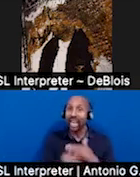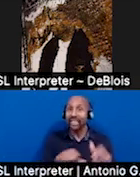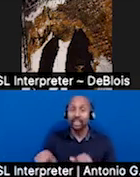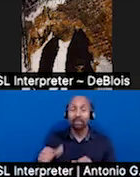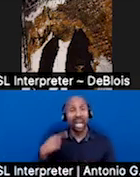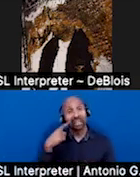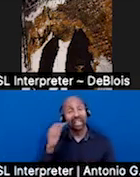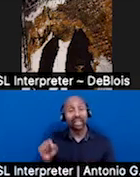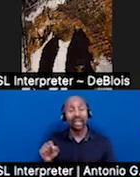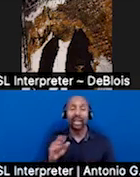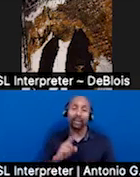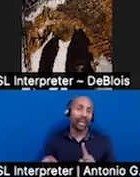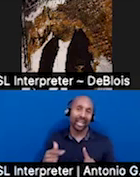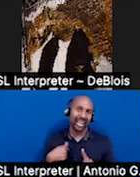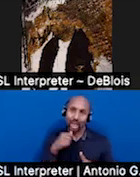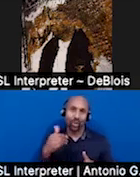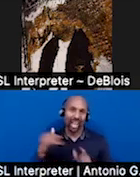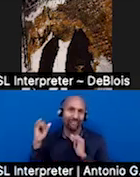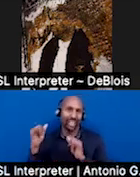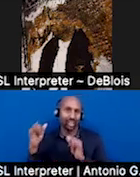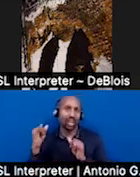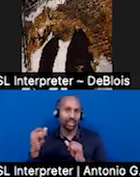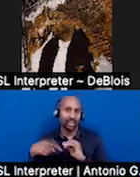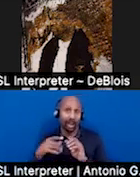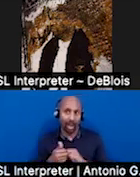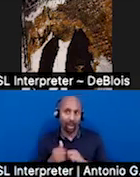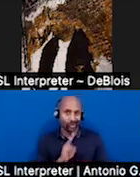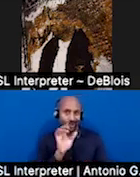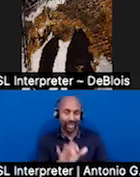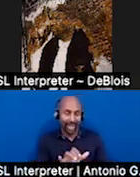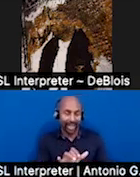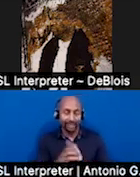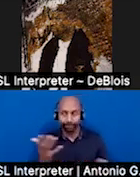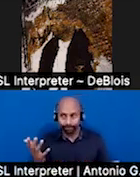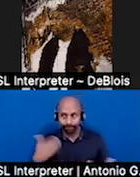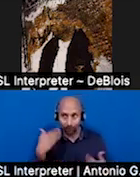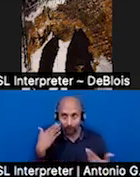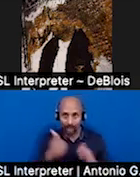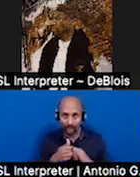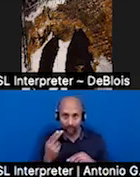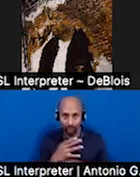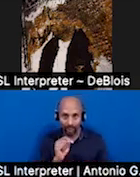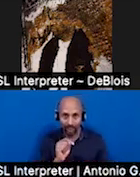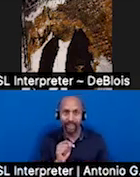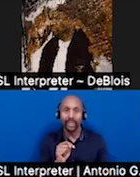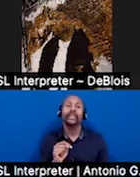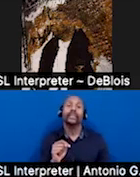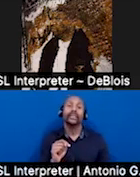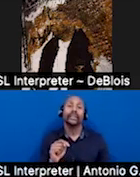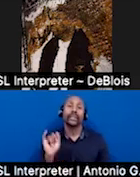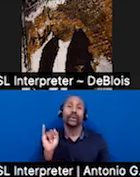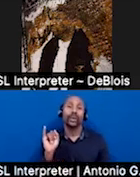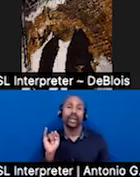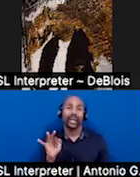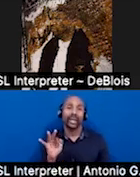have the instruction to use it on how to use it, so it's not